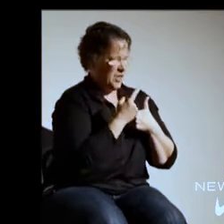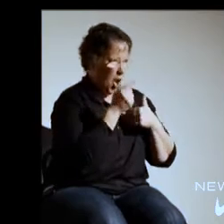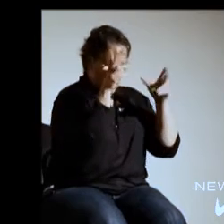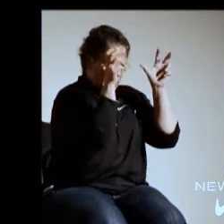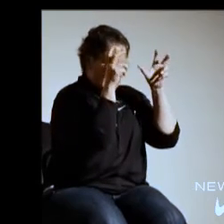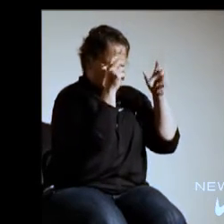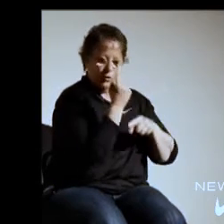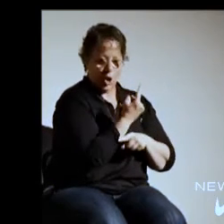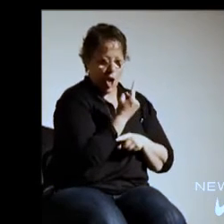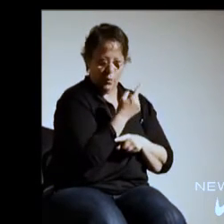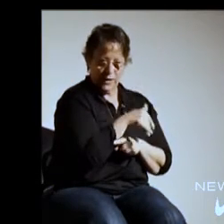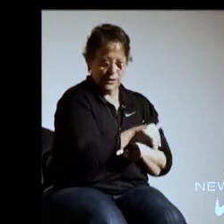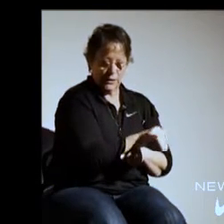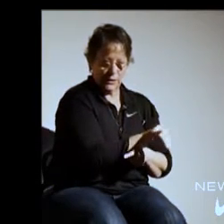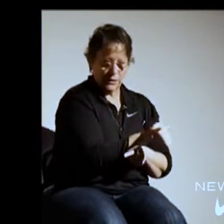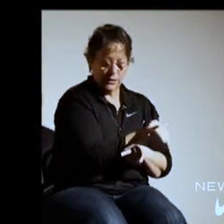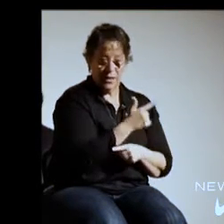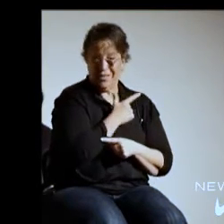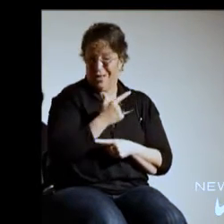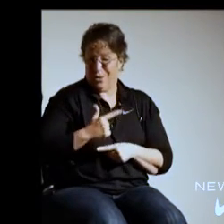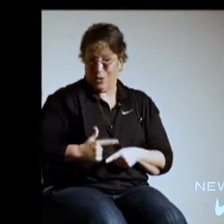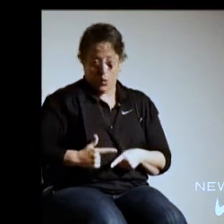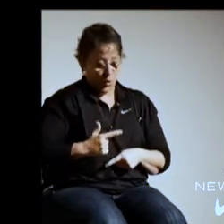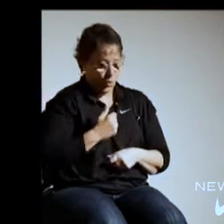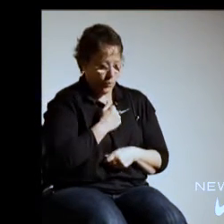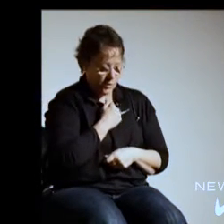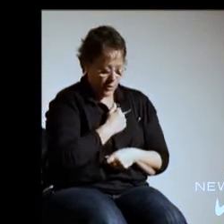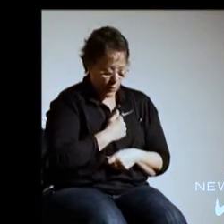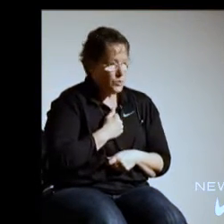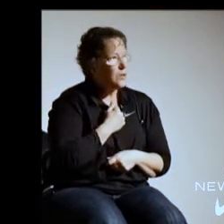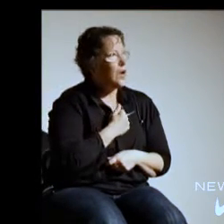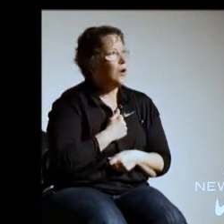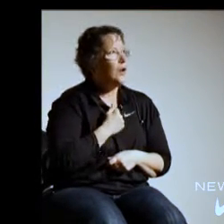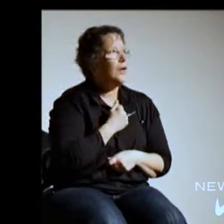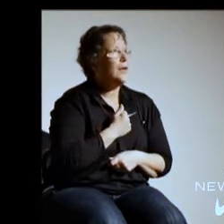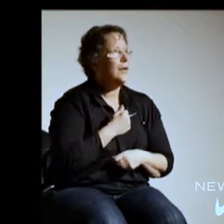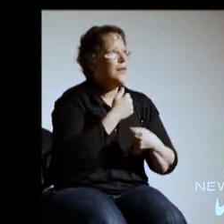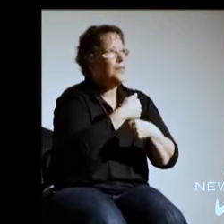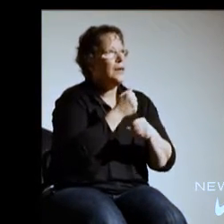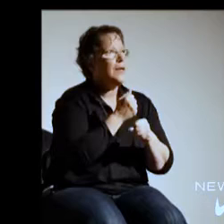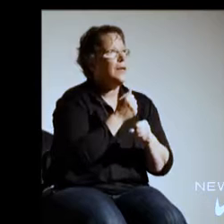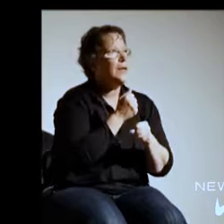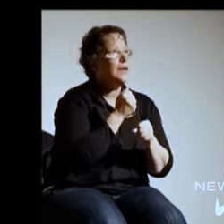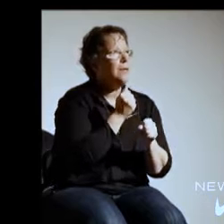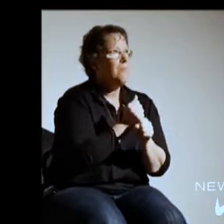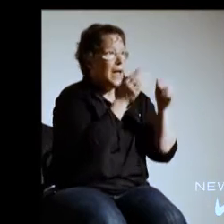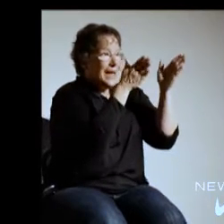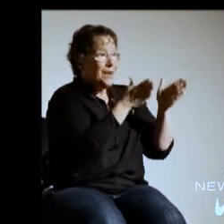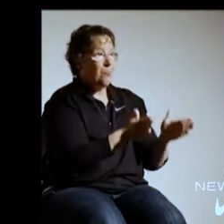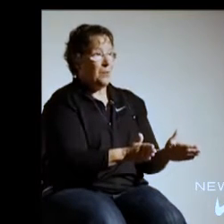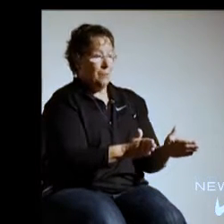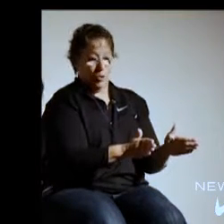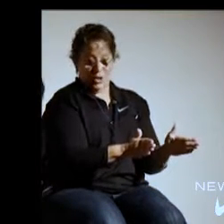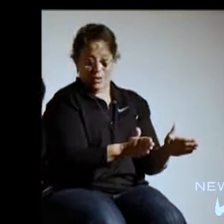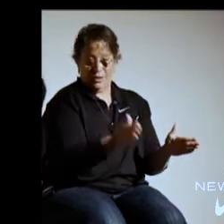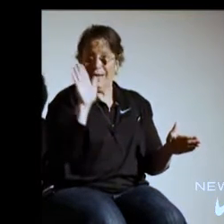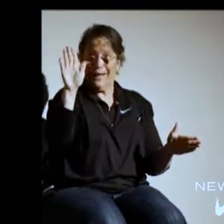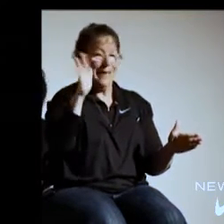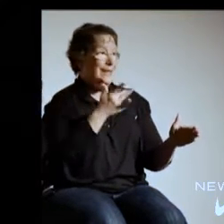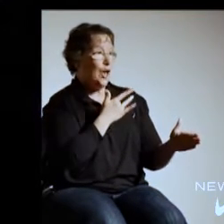time. The Lord regretted that He had made human beings on the earth, and His heart was deeply